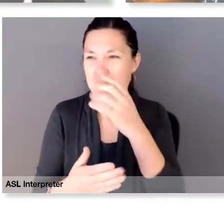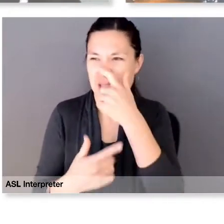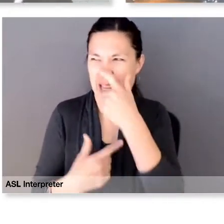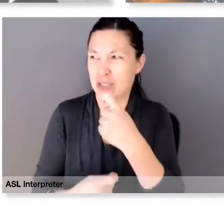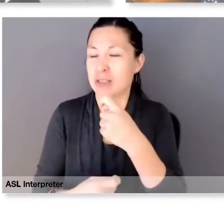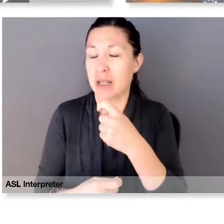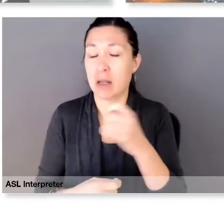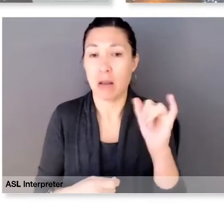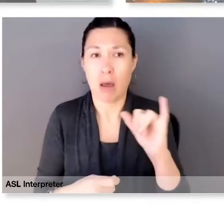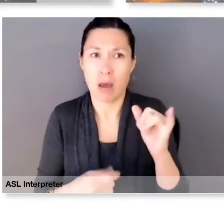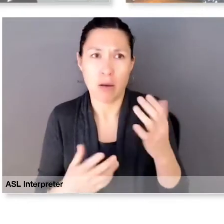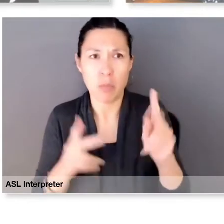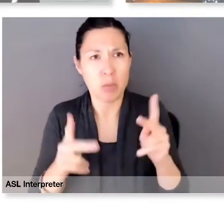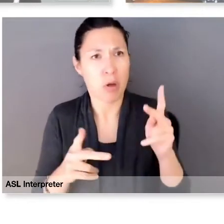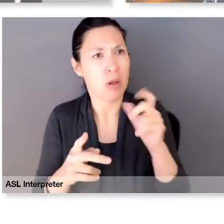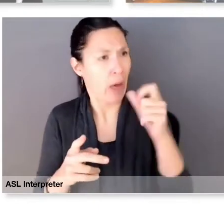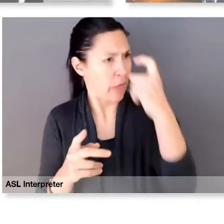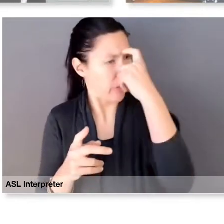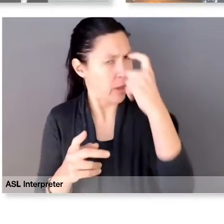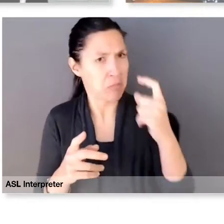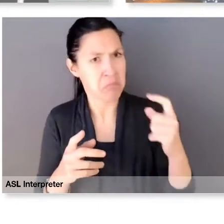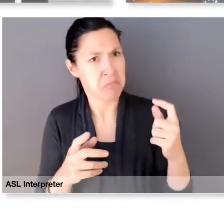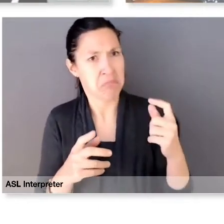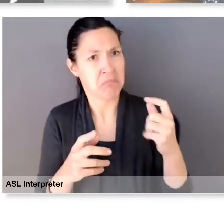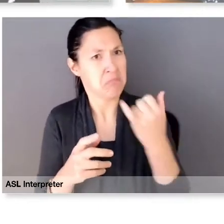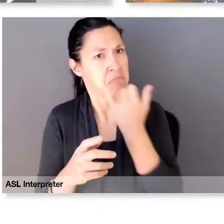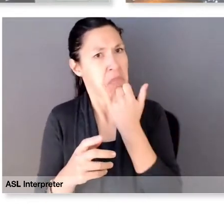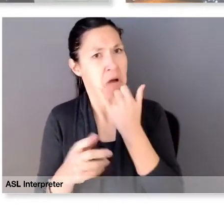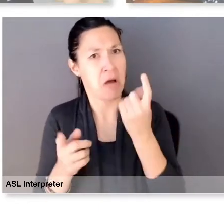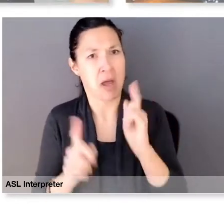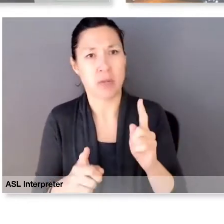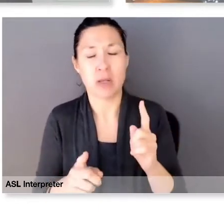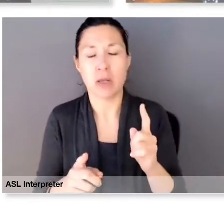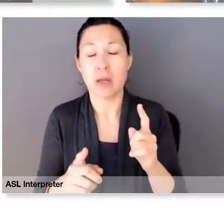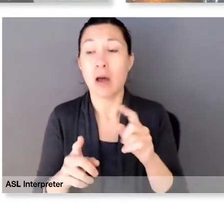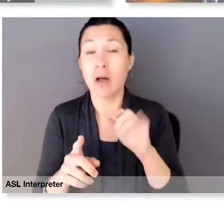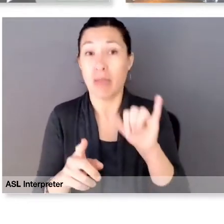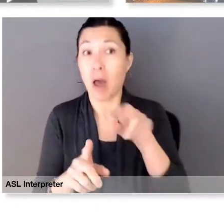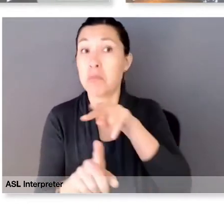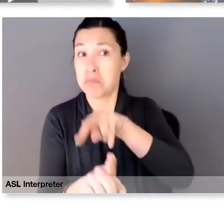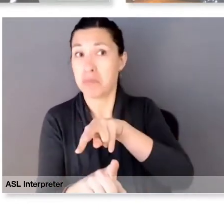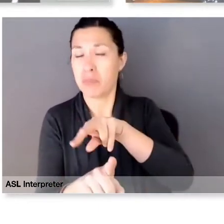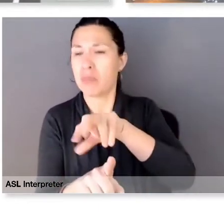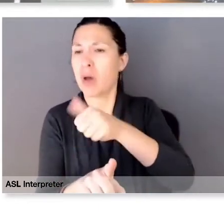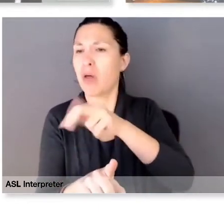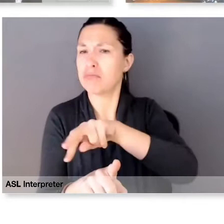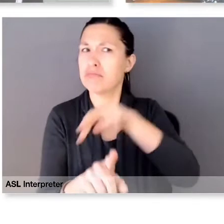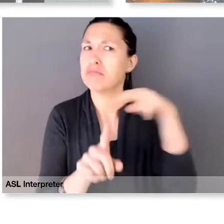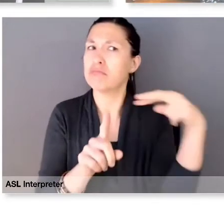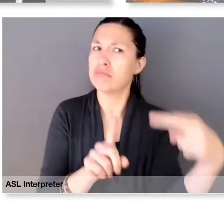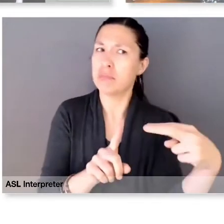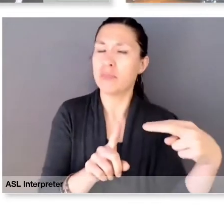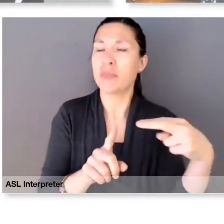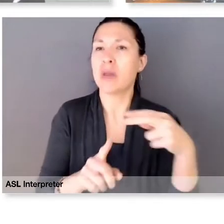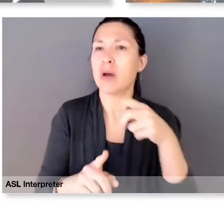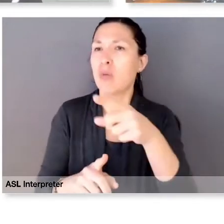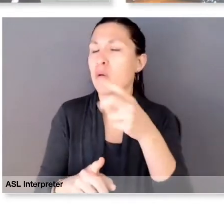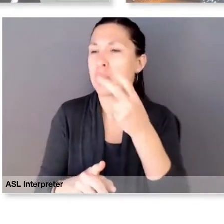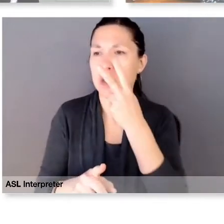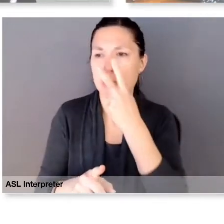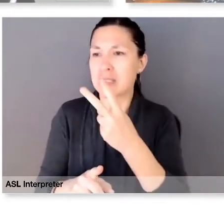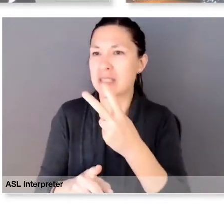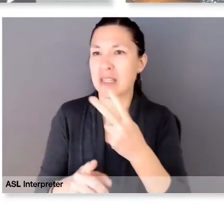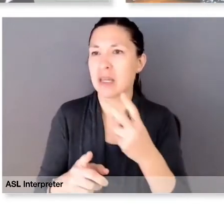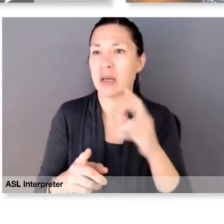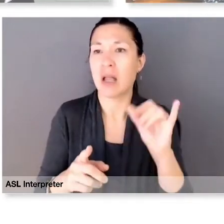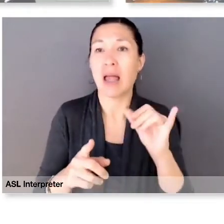wonder if you could look at the other side and say a bit more about what you see as community projects